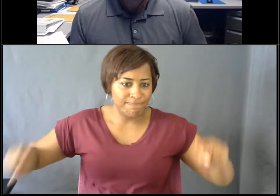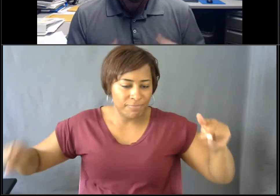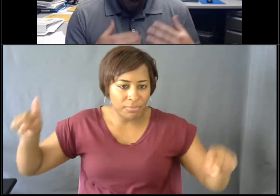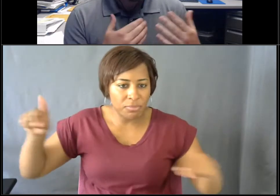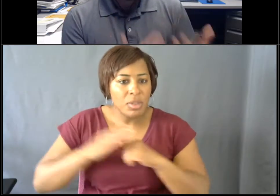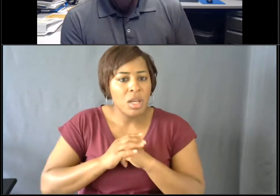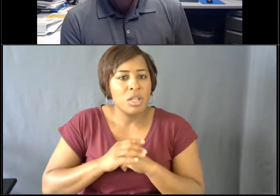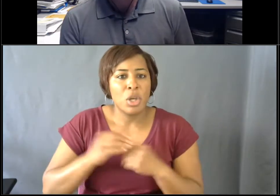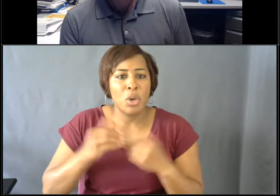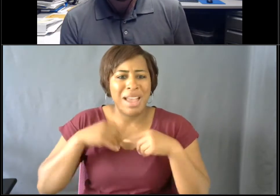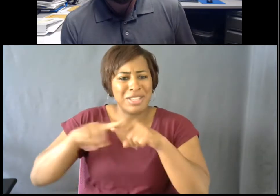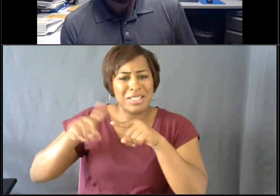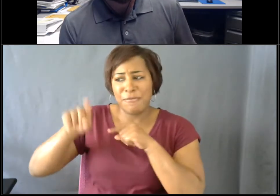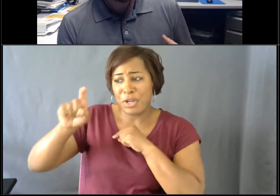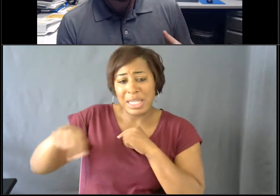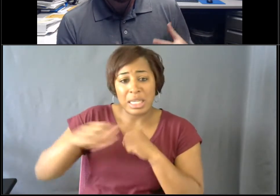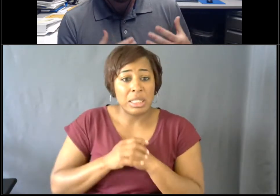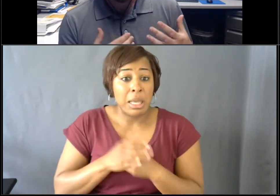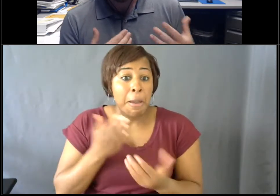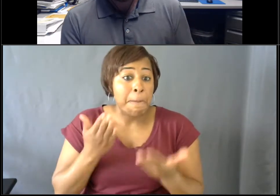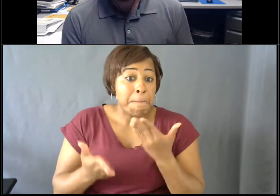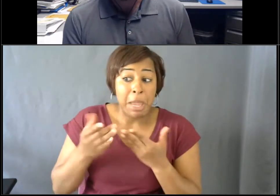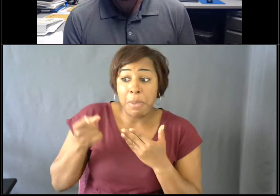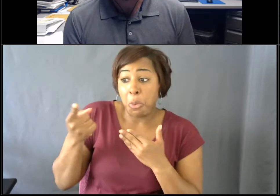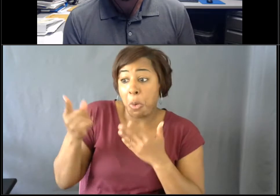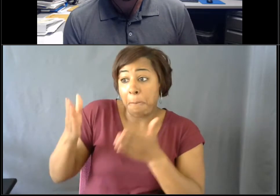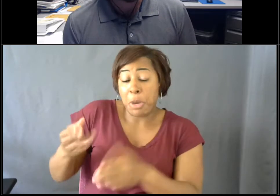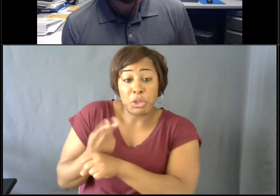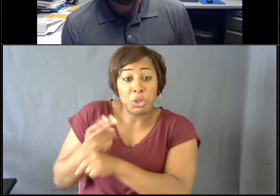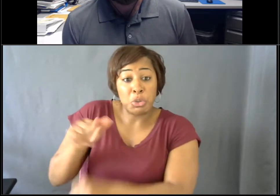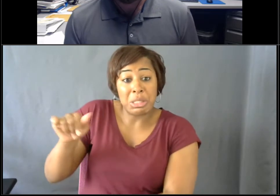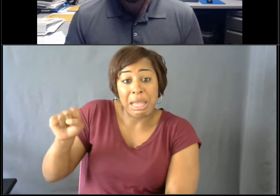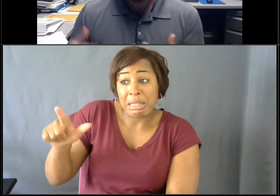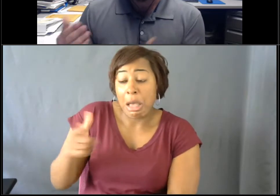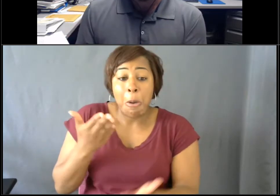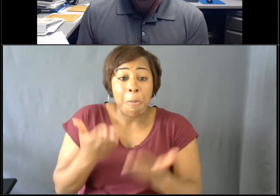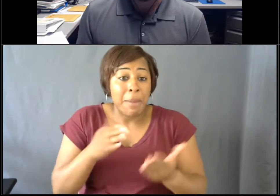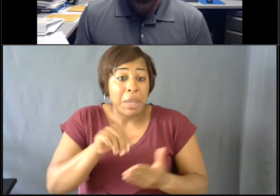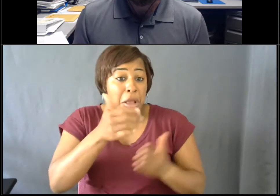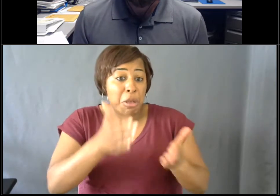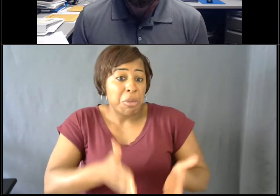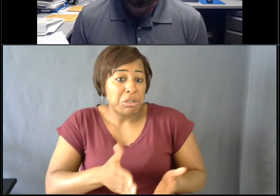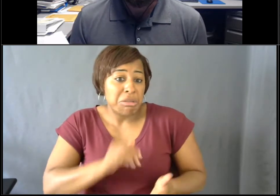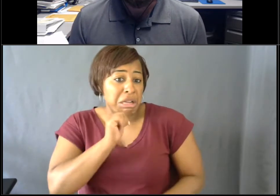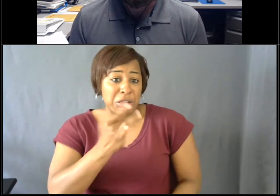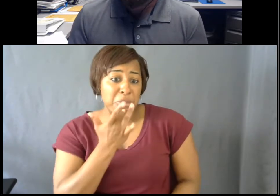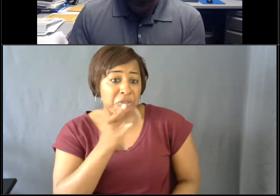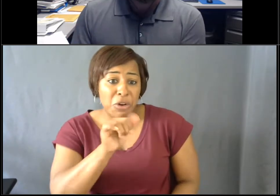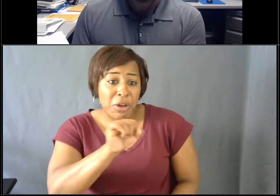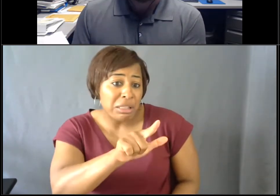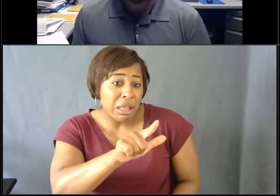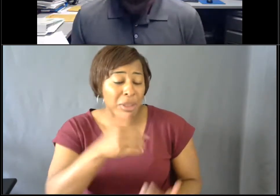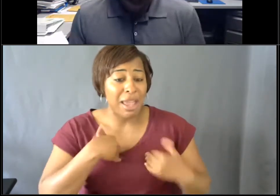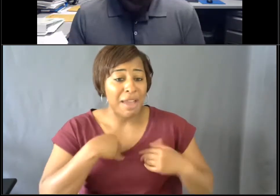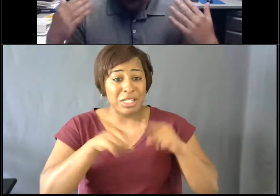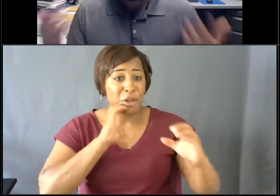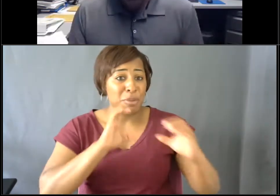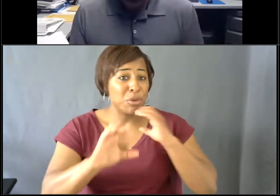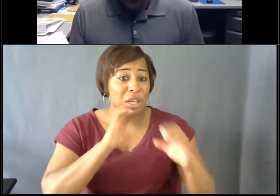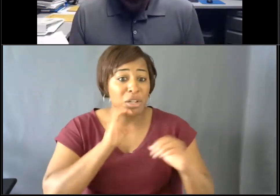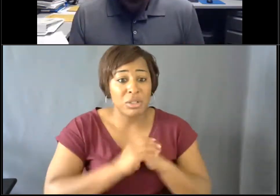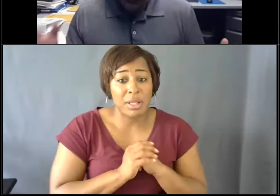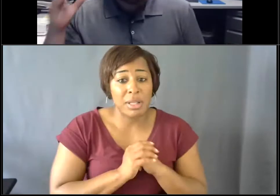that maybe ASL may not be what their communication preference is, and that might be actually something with text or even